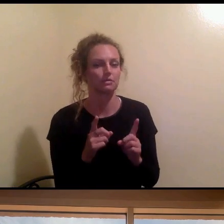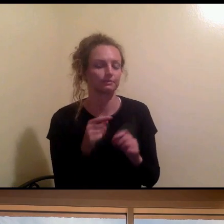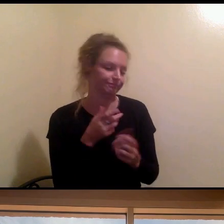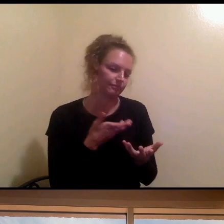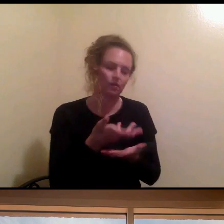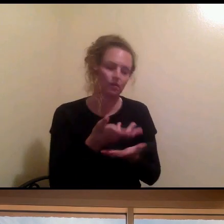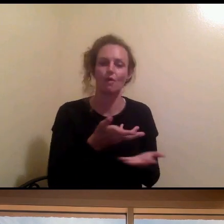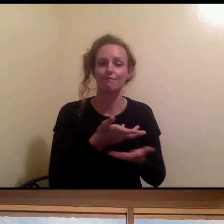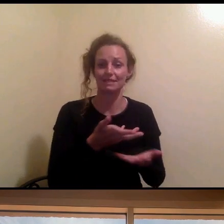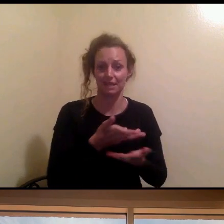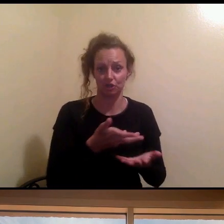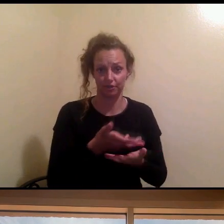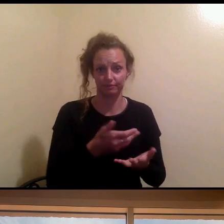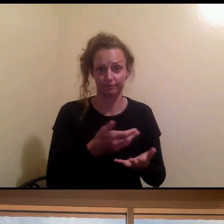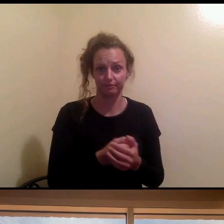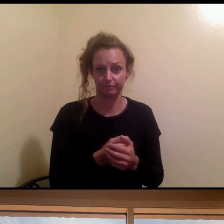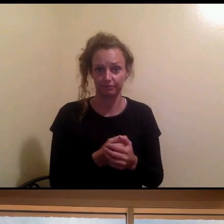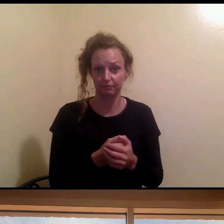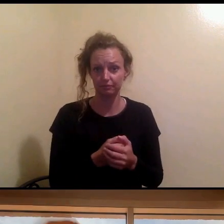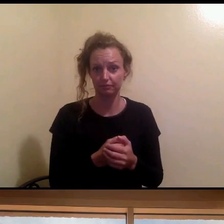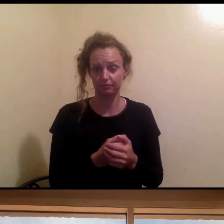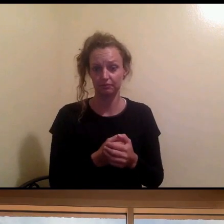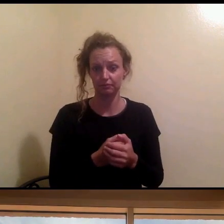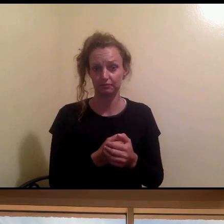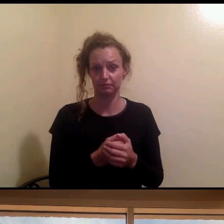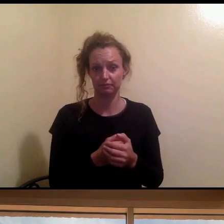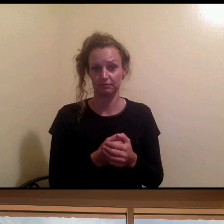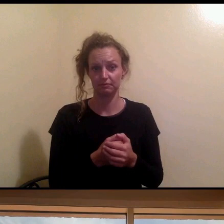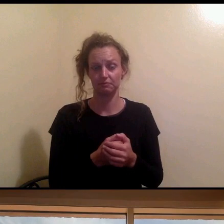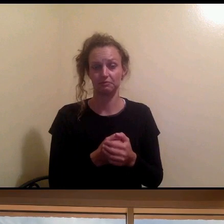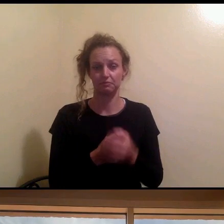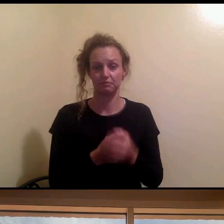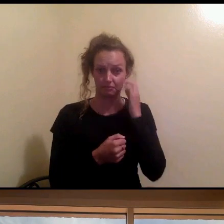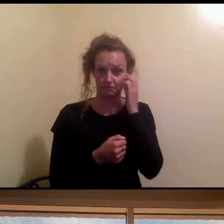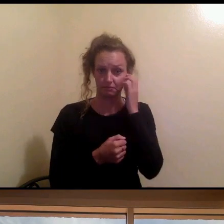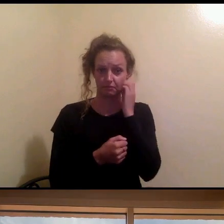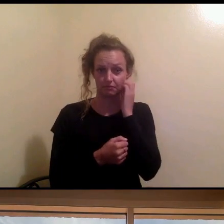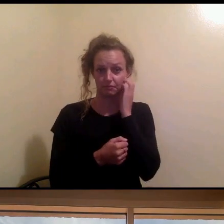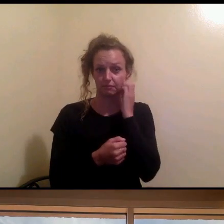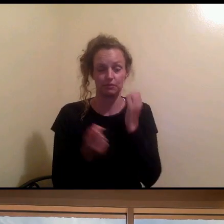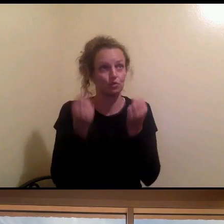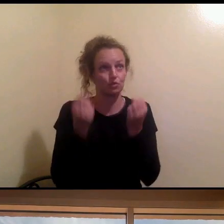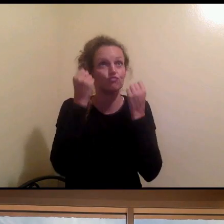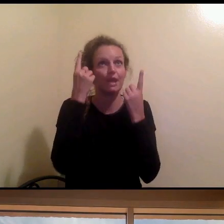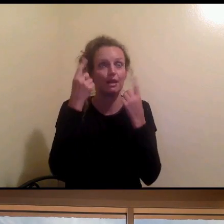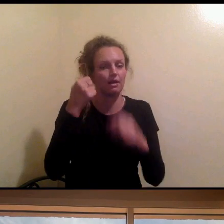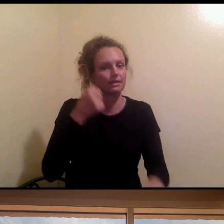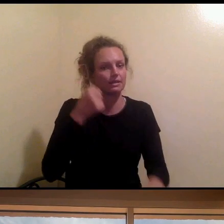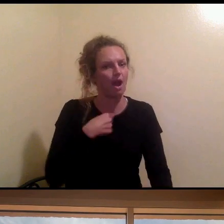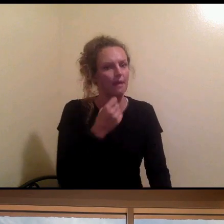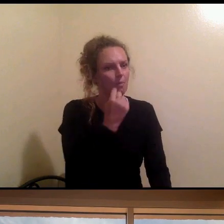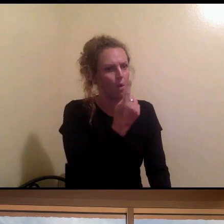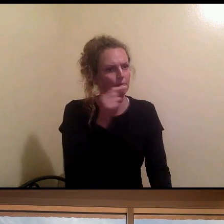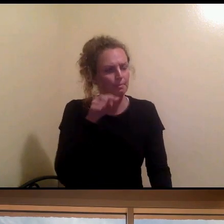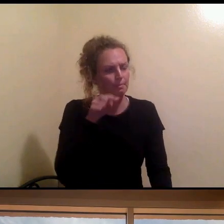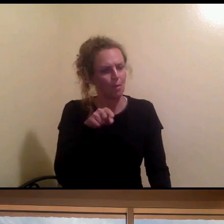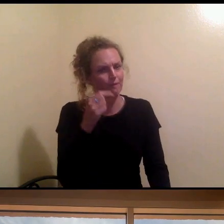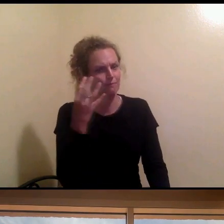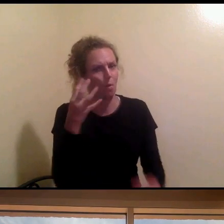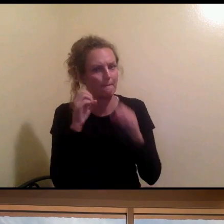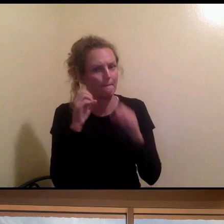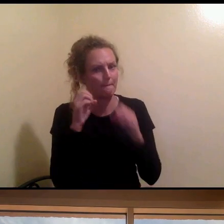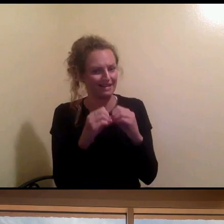said, but, you're only really realizing I'm the 1.4 billion. it's the impact that it has on the families, those